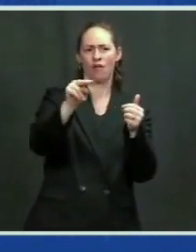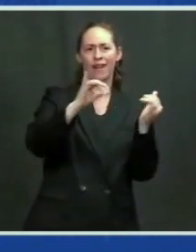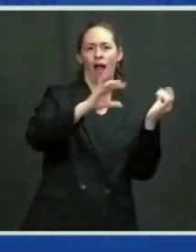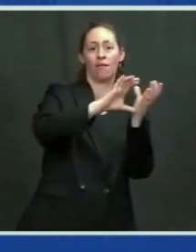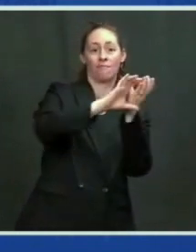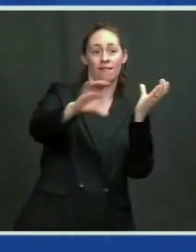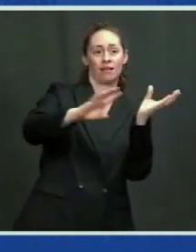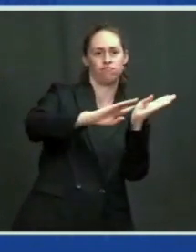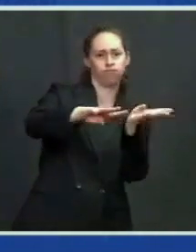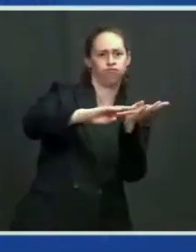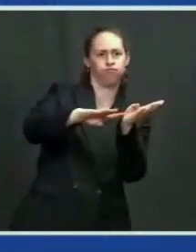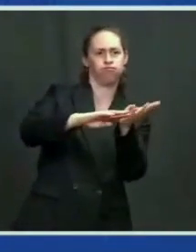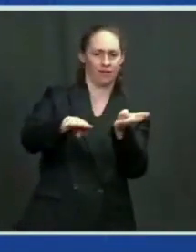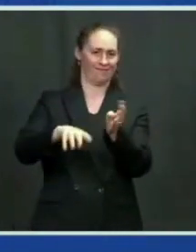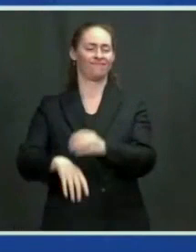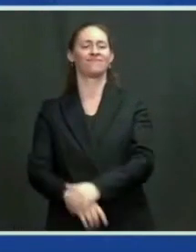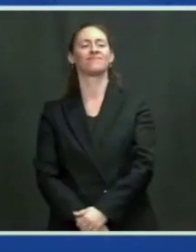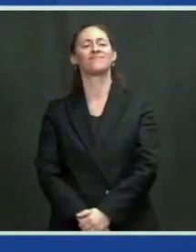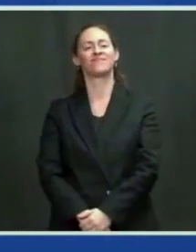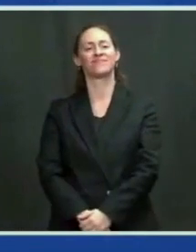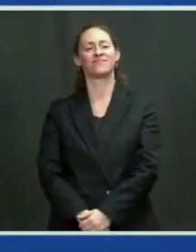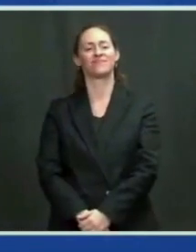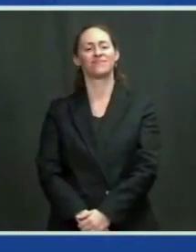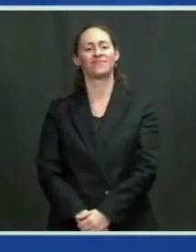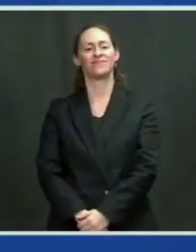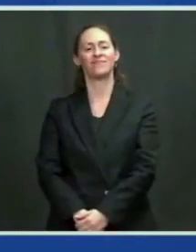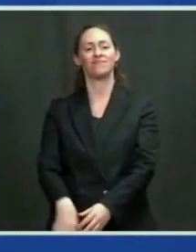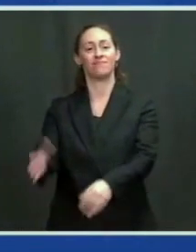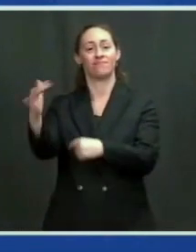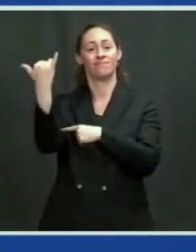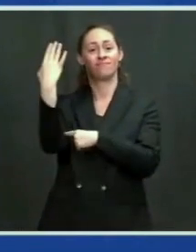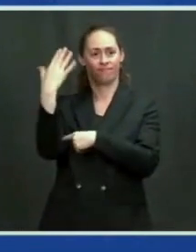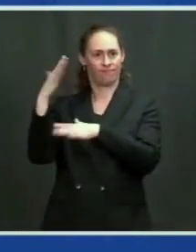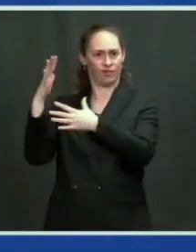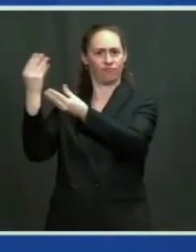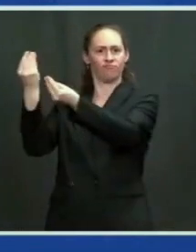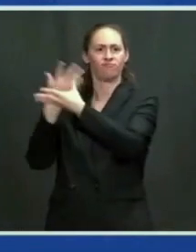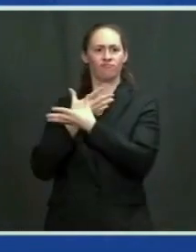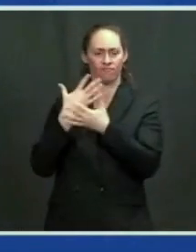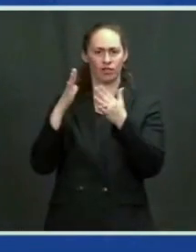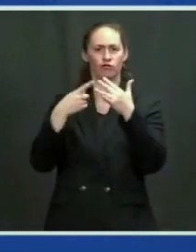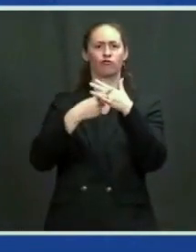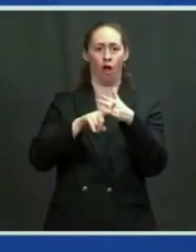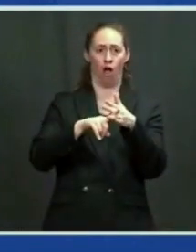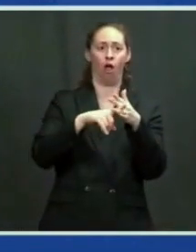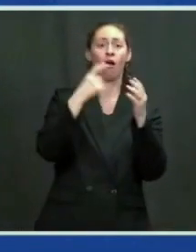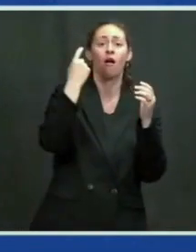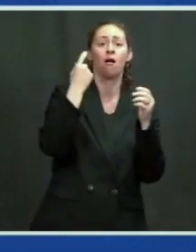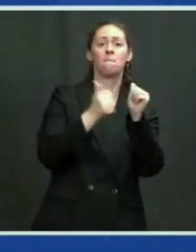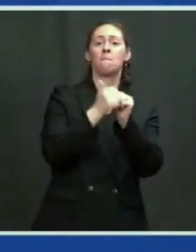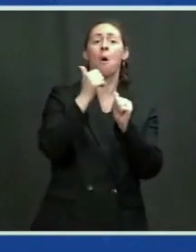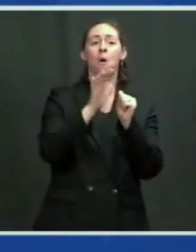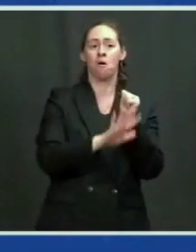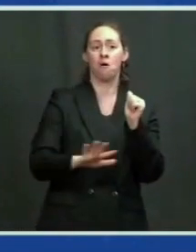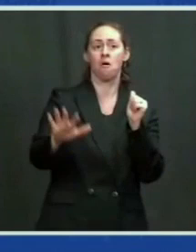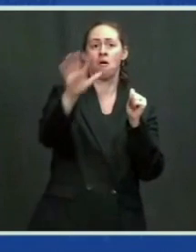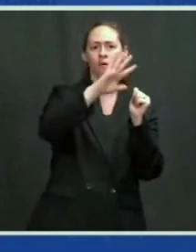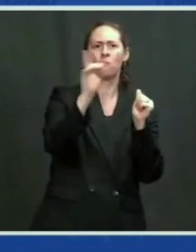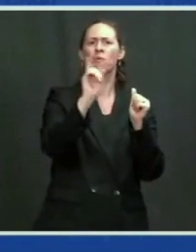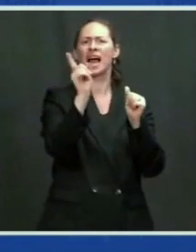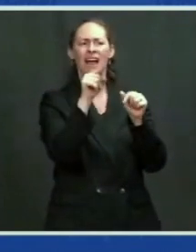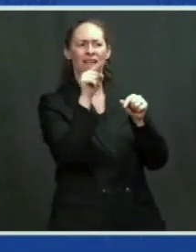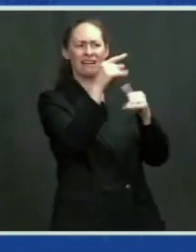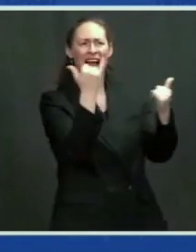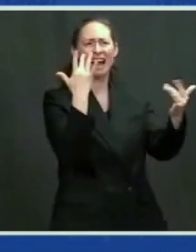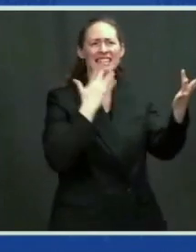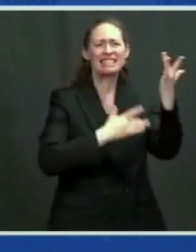morning, Colonial reported that fuel is beginning to flow to a majority of the markets that they service, and they